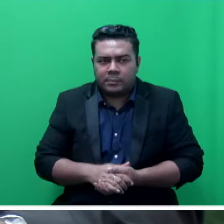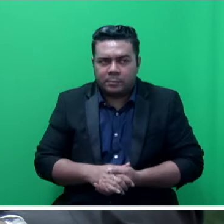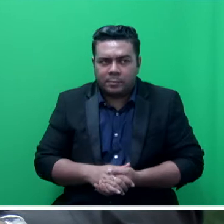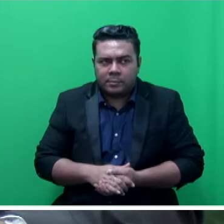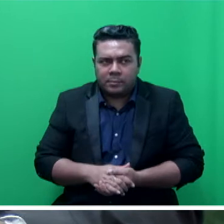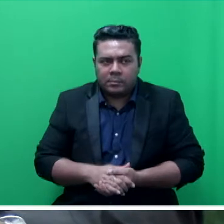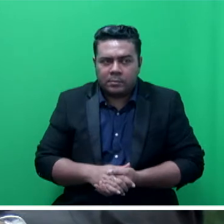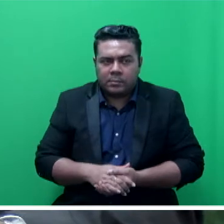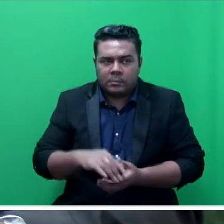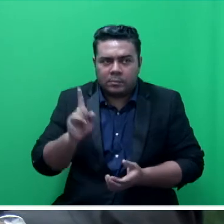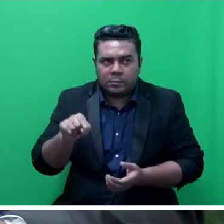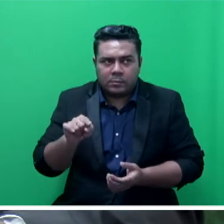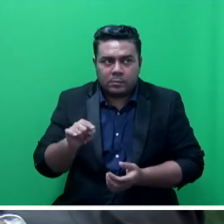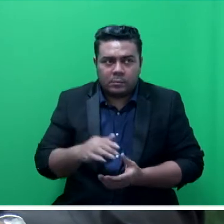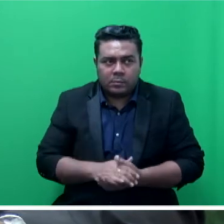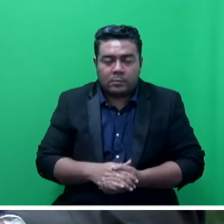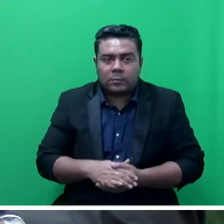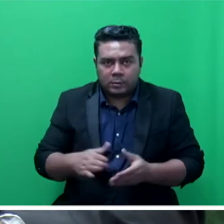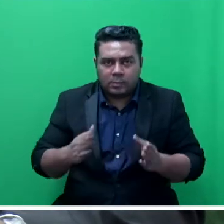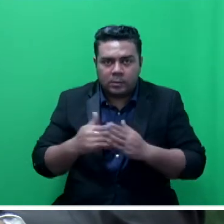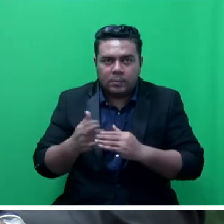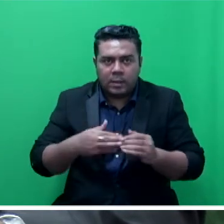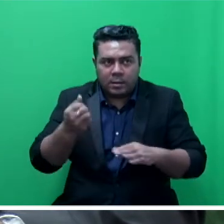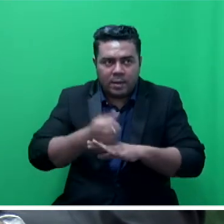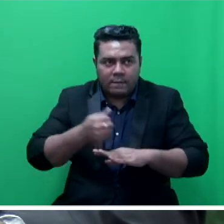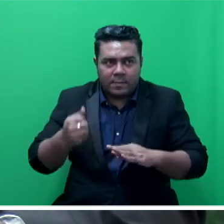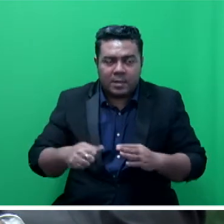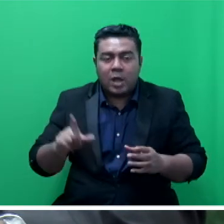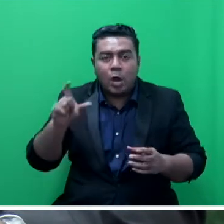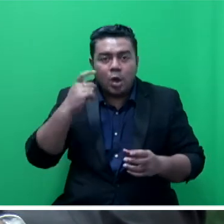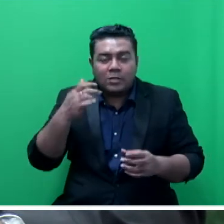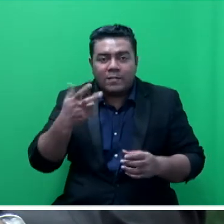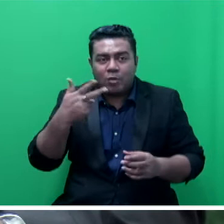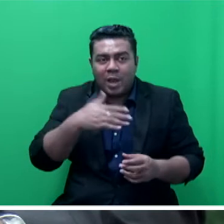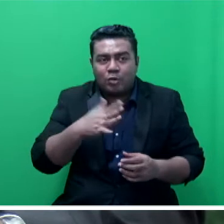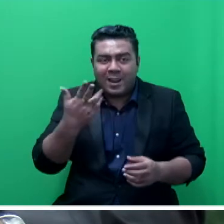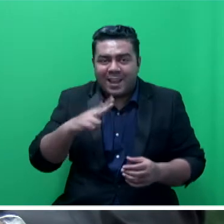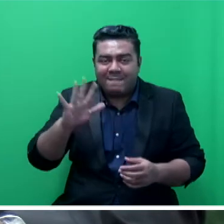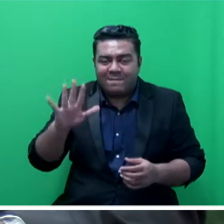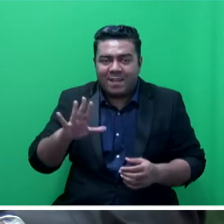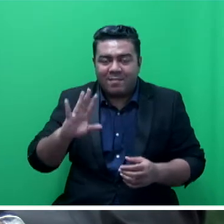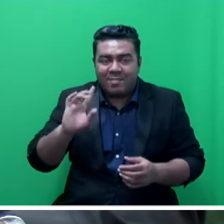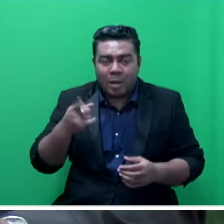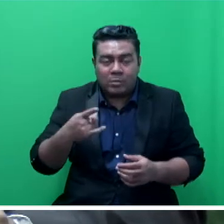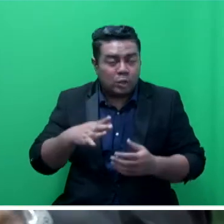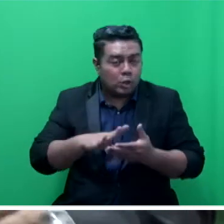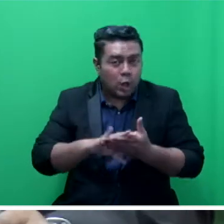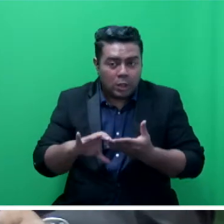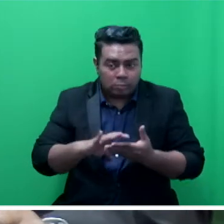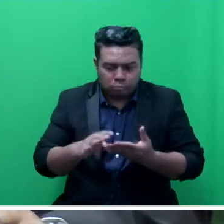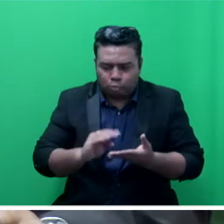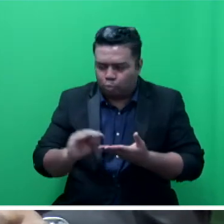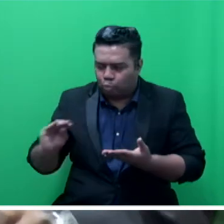1/7 prefab block was built by the government at a cost of $380,000, and the construction work